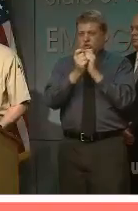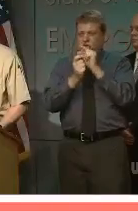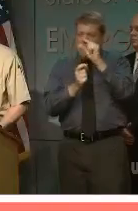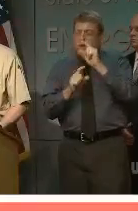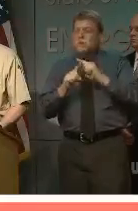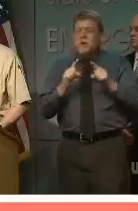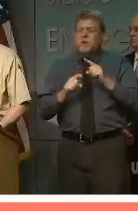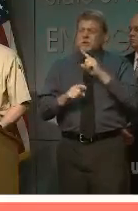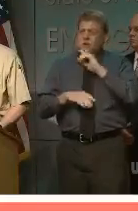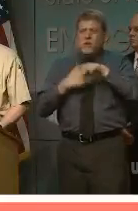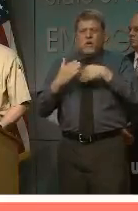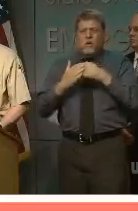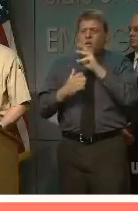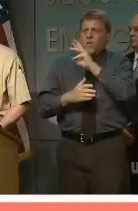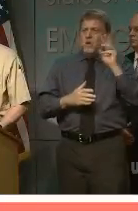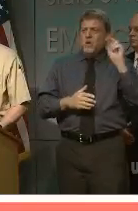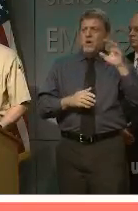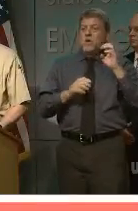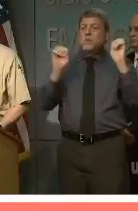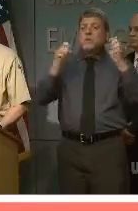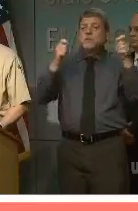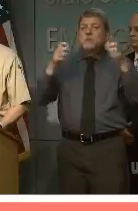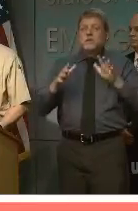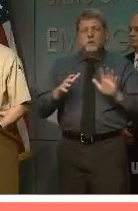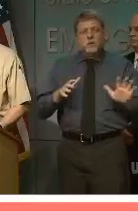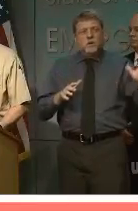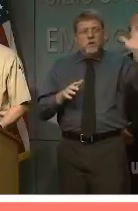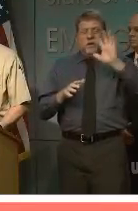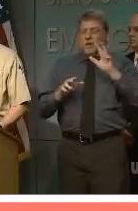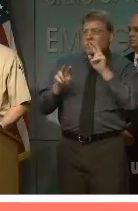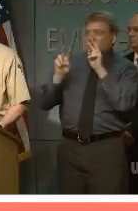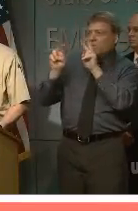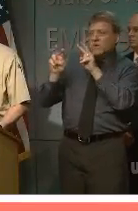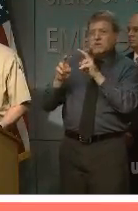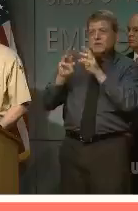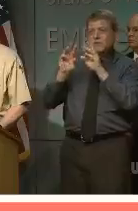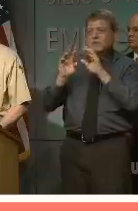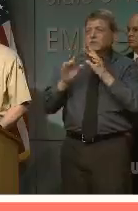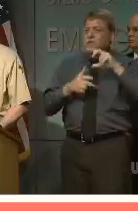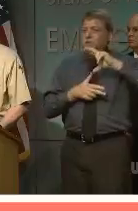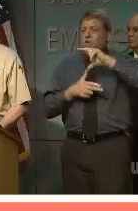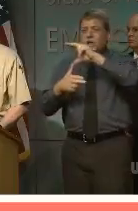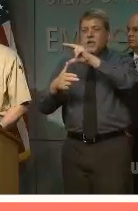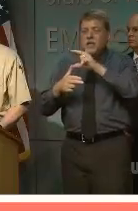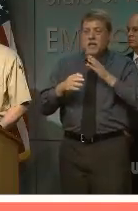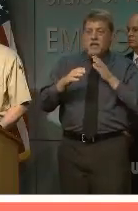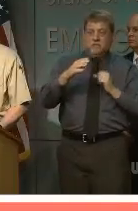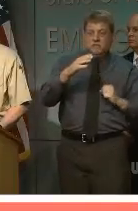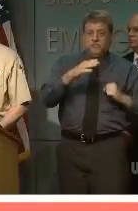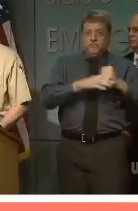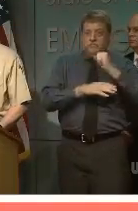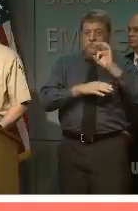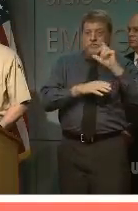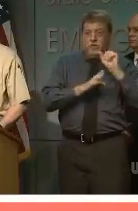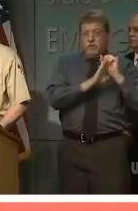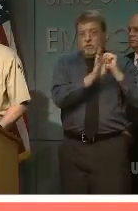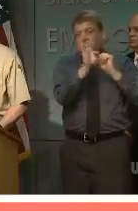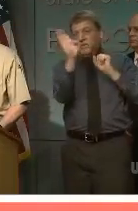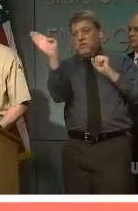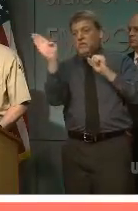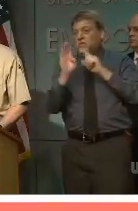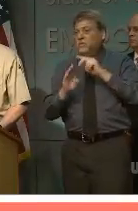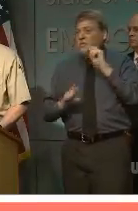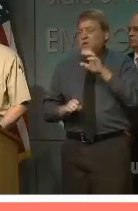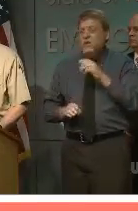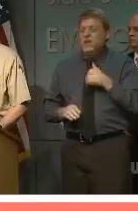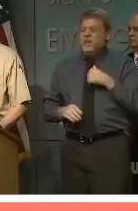the emergency managers in the West were closely tracking it from, you know, the time it made landfall in Florida. So I've got to say